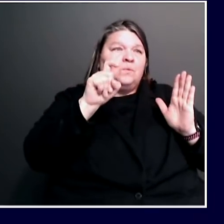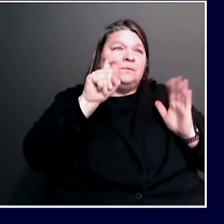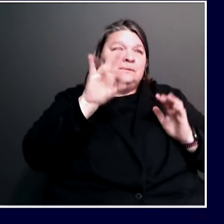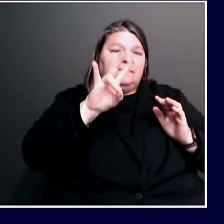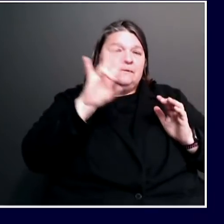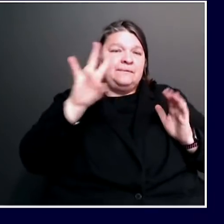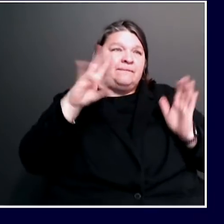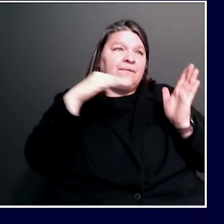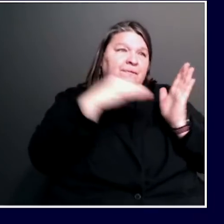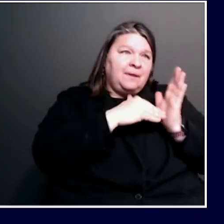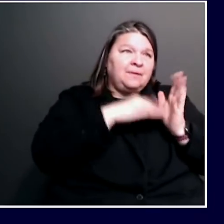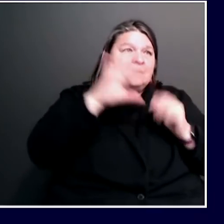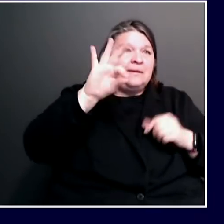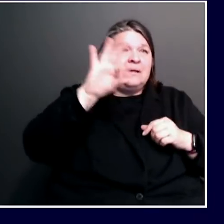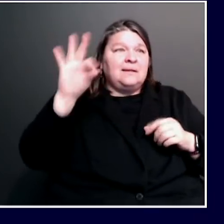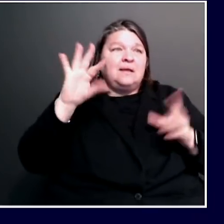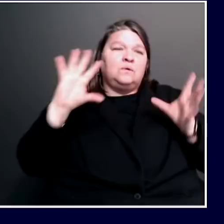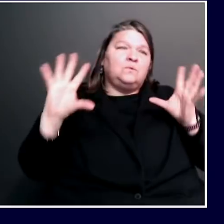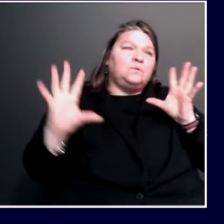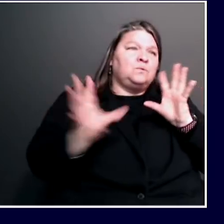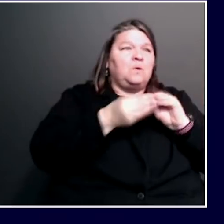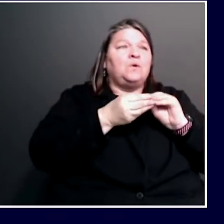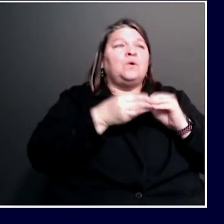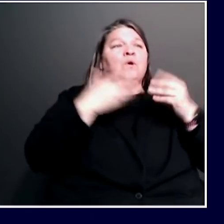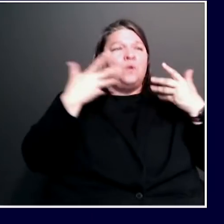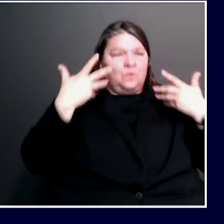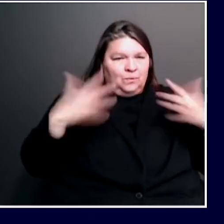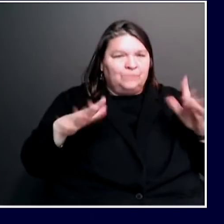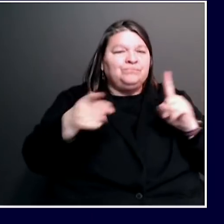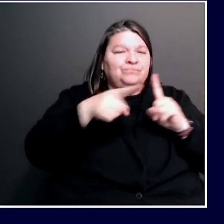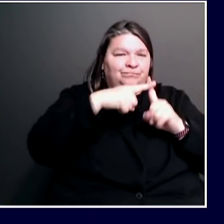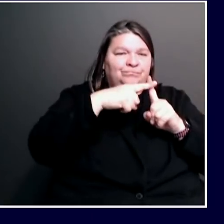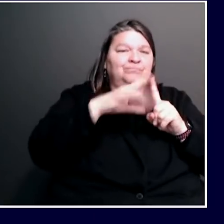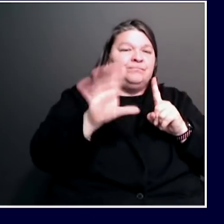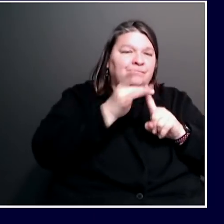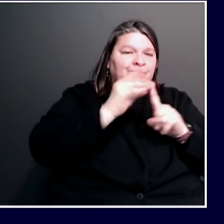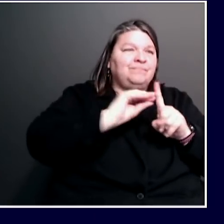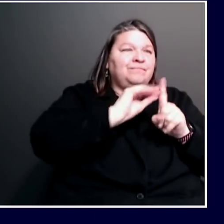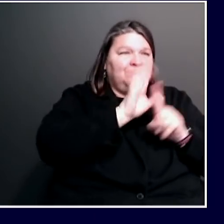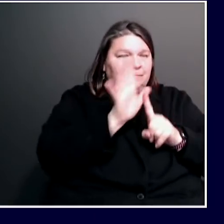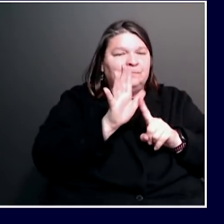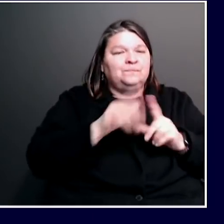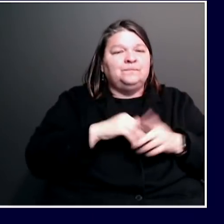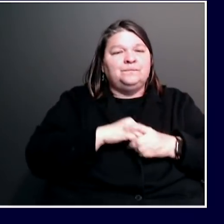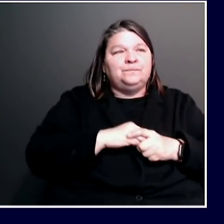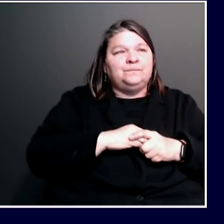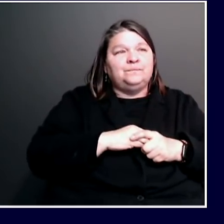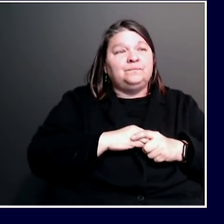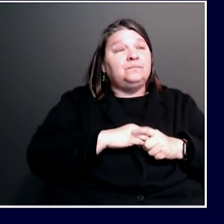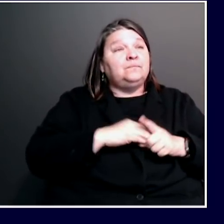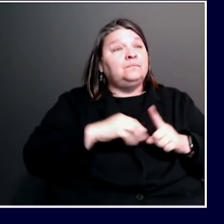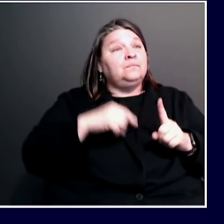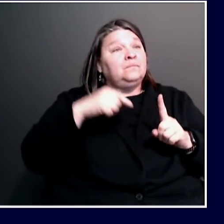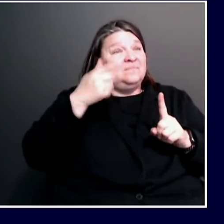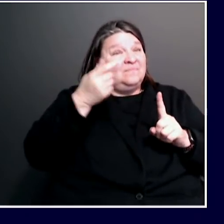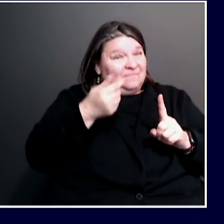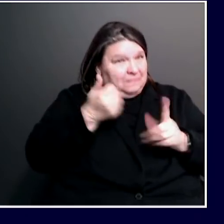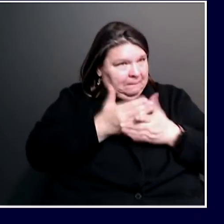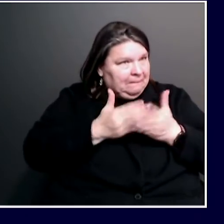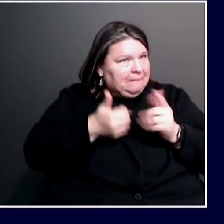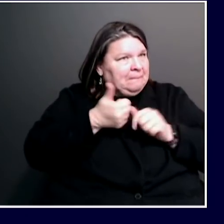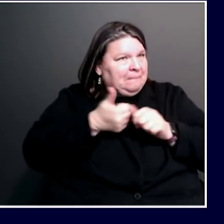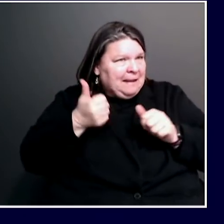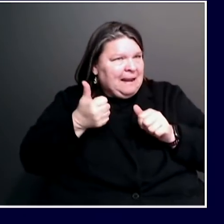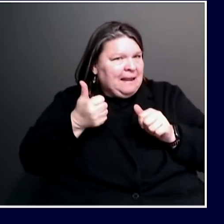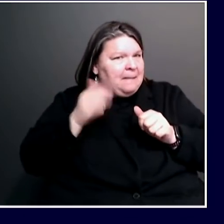177,099 total cases of COVID-19. The backlog of positive cases that are awaiting processing stands